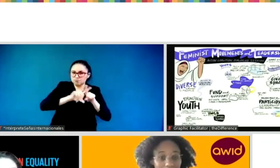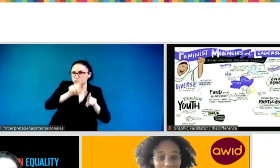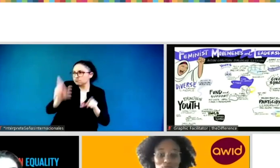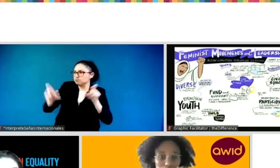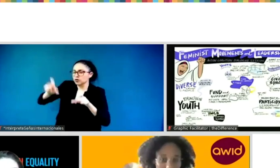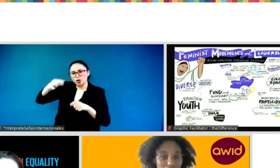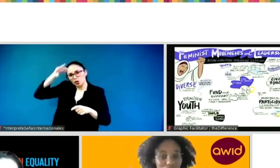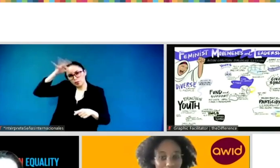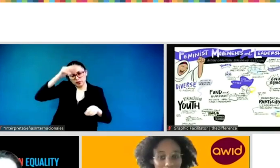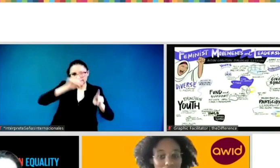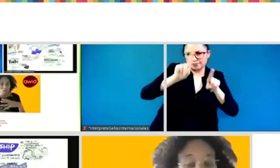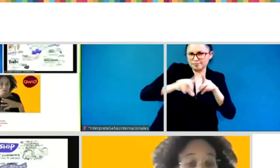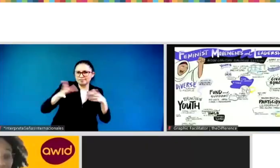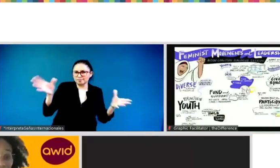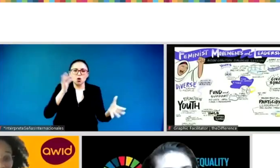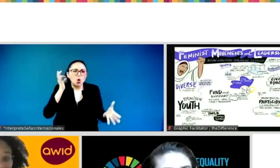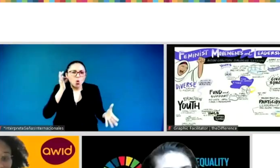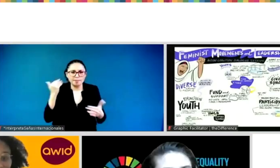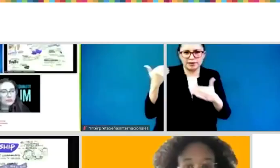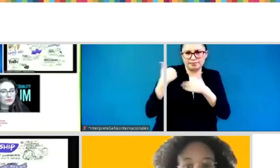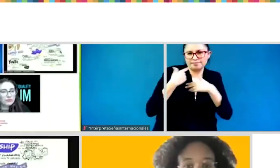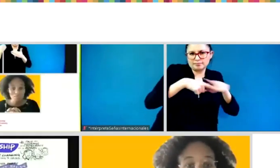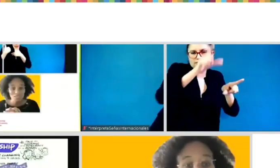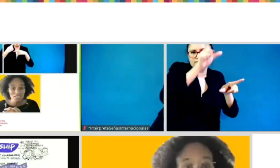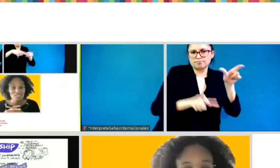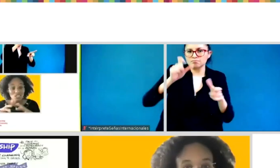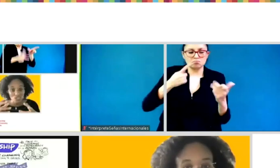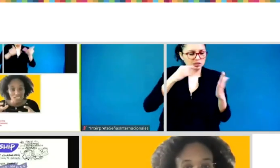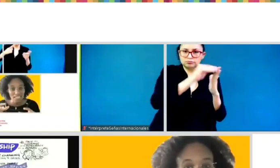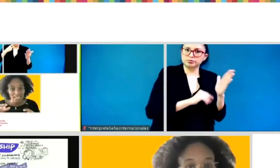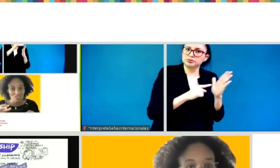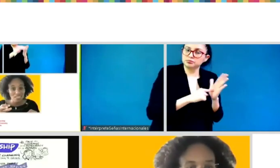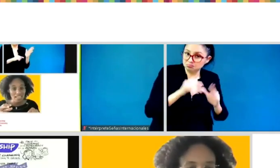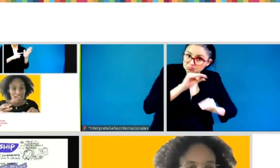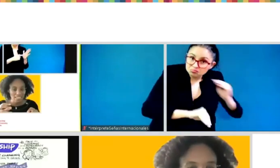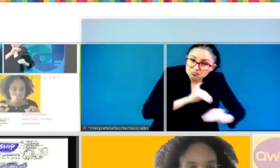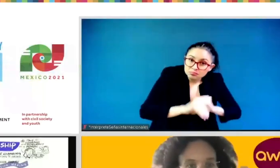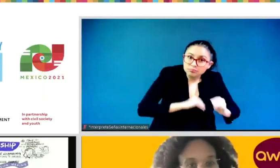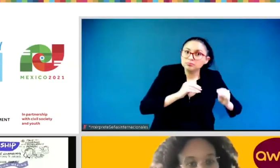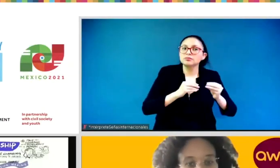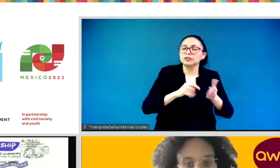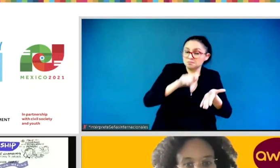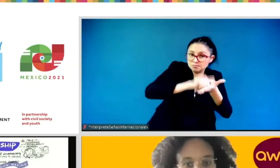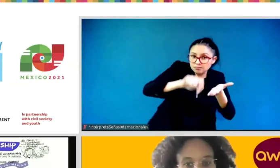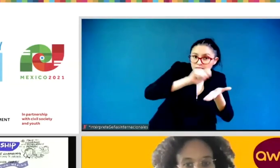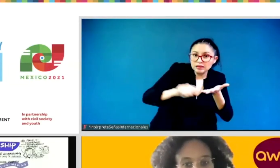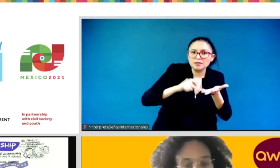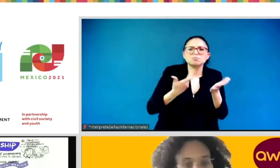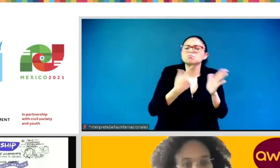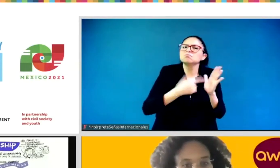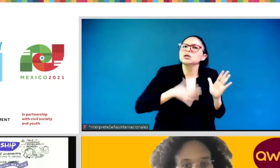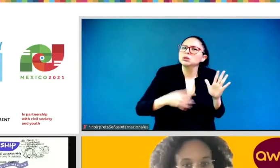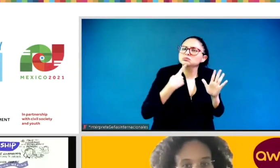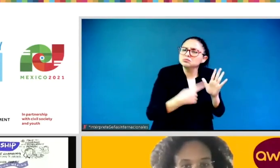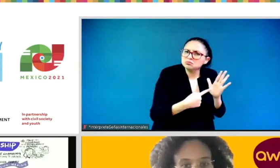productive and power sensitive working arrangements, negotiate language, and ensure that this blueprint, and ambitious